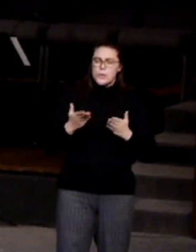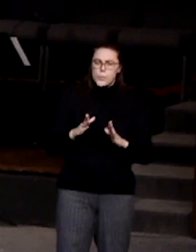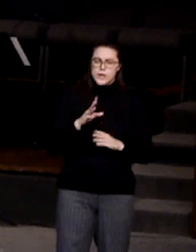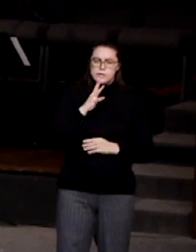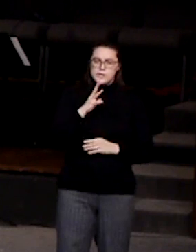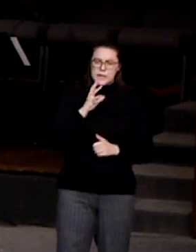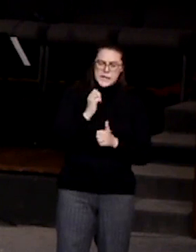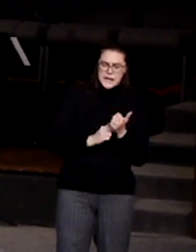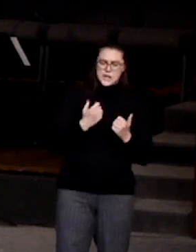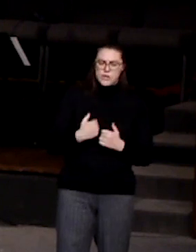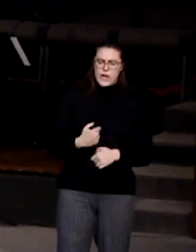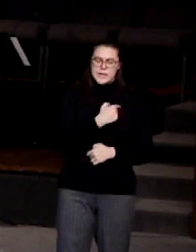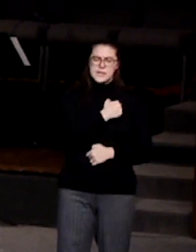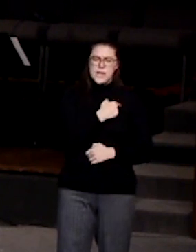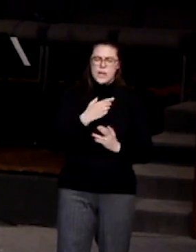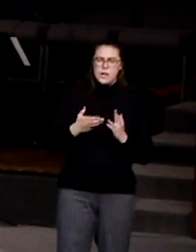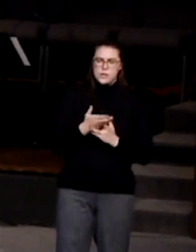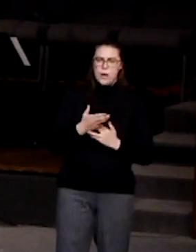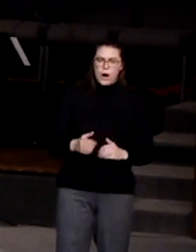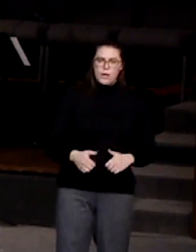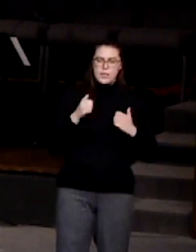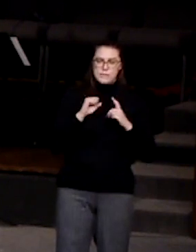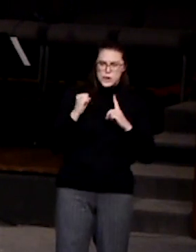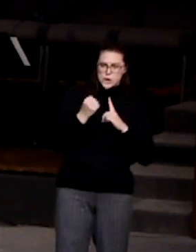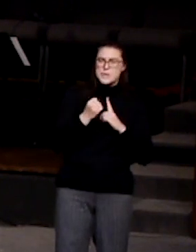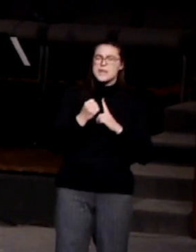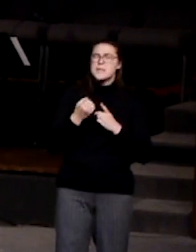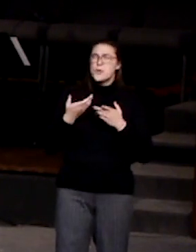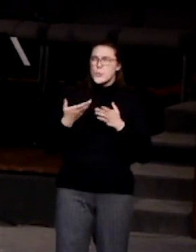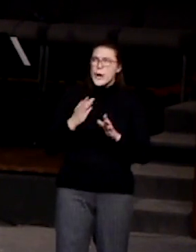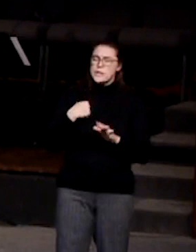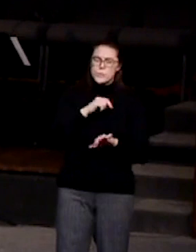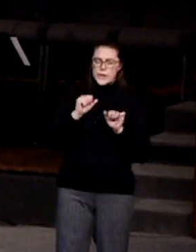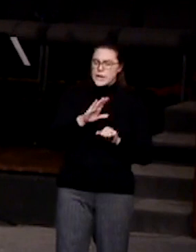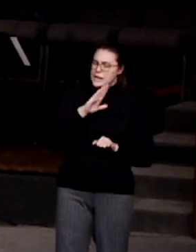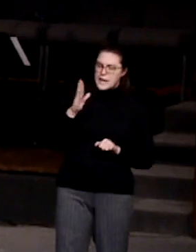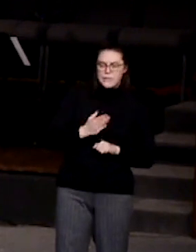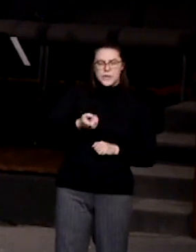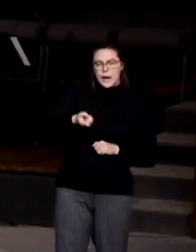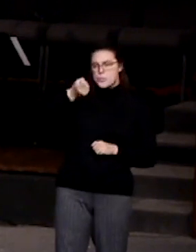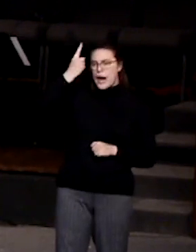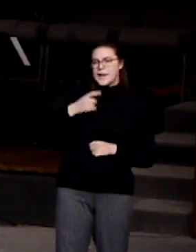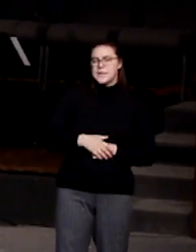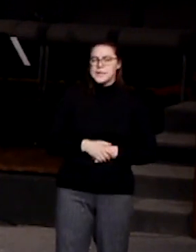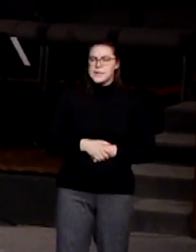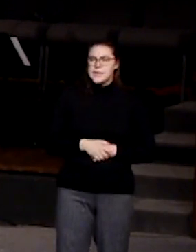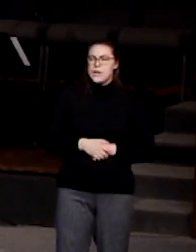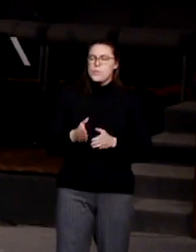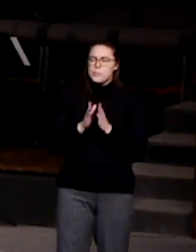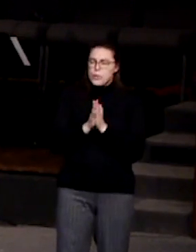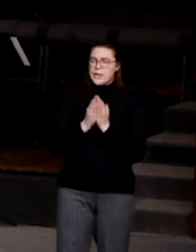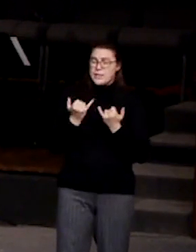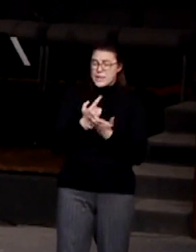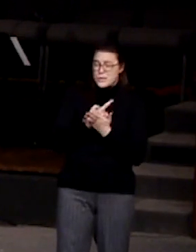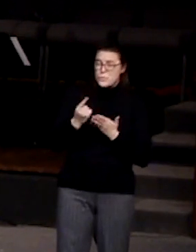to each one of us through our life circumstances, through ways that we could never comprehend. And we pray that in this